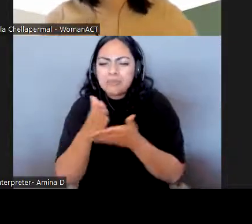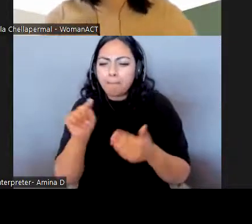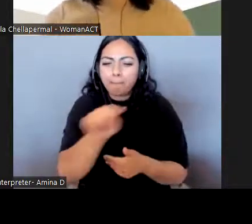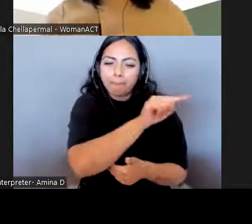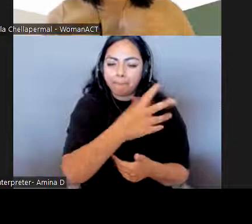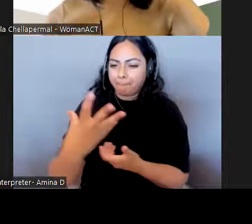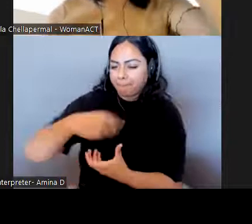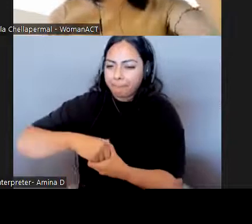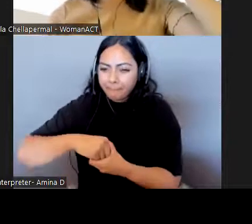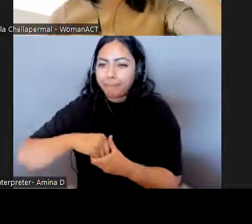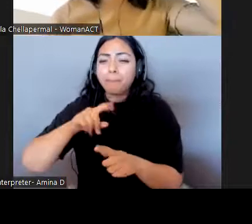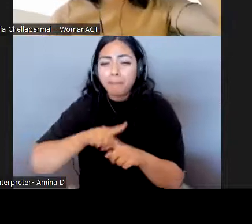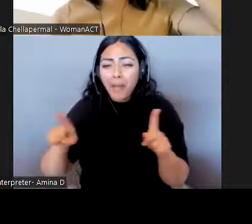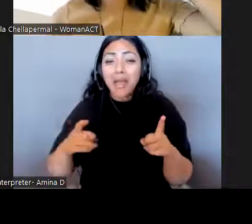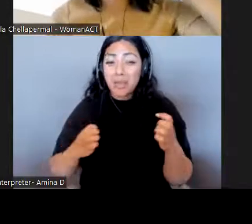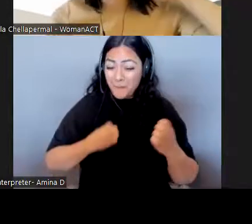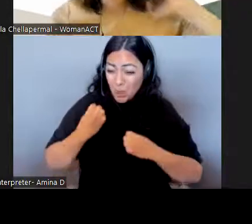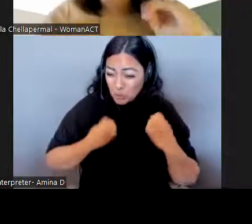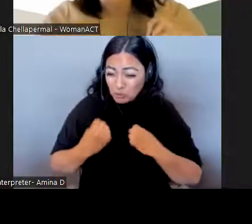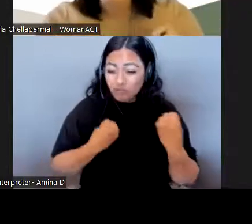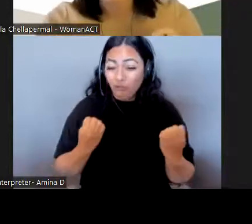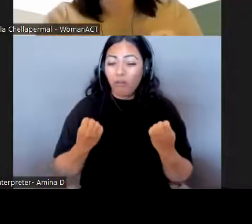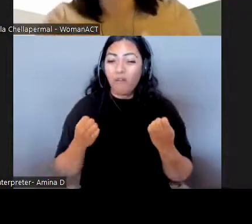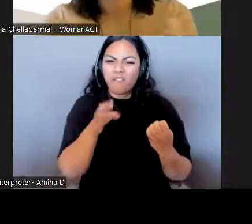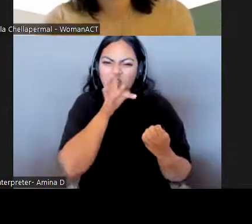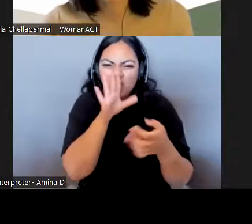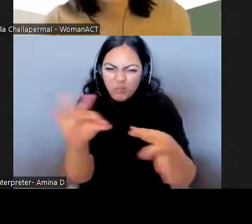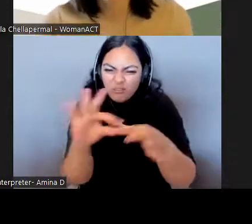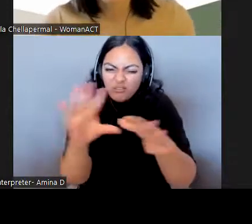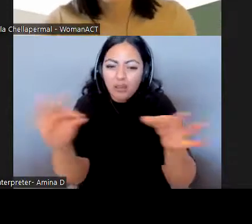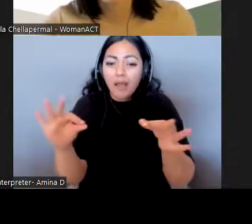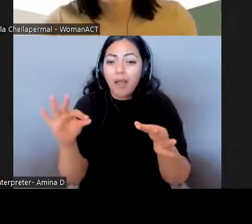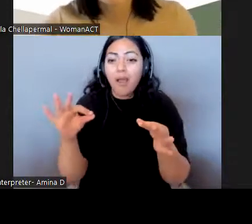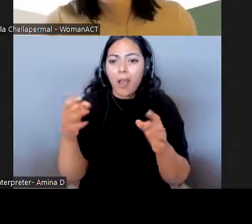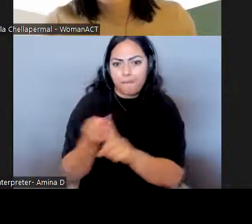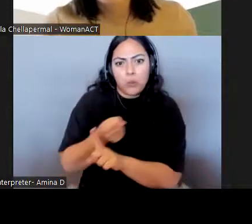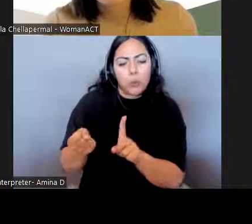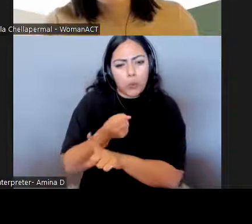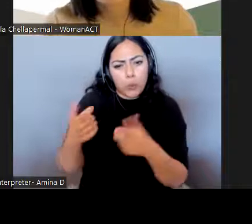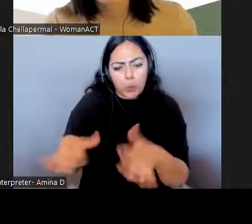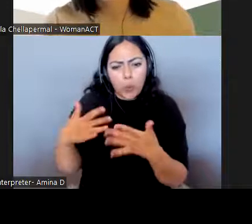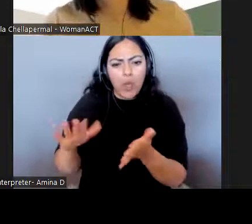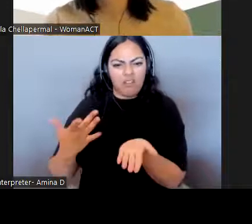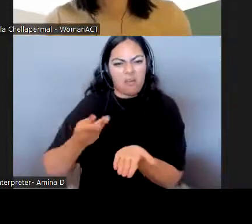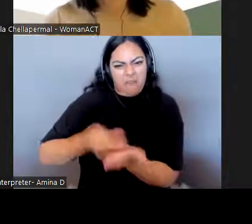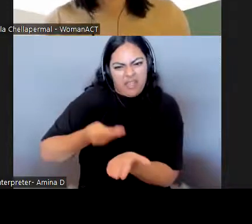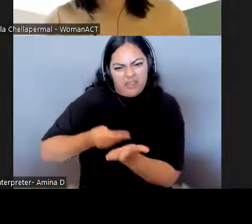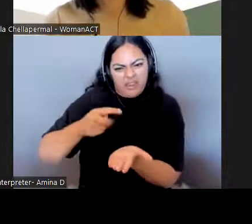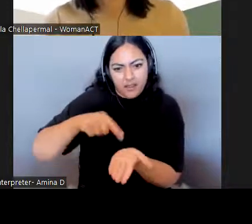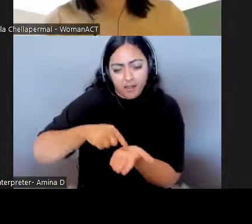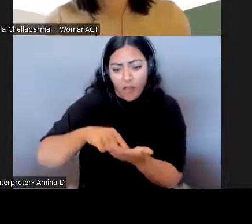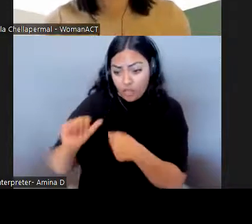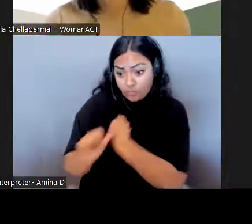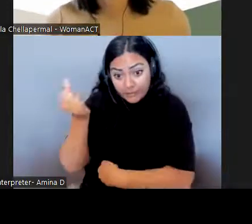participants experienced emotional and verbal abuse linked to money and control of money. They experienced threats of